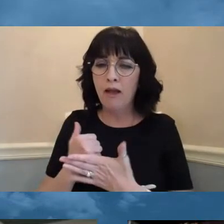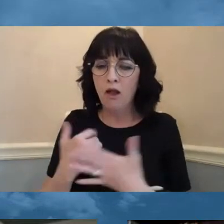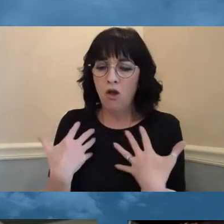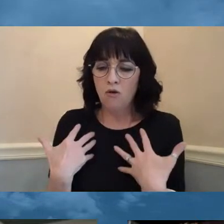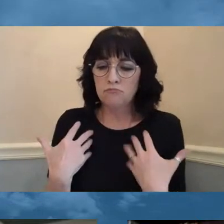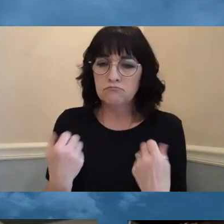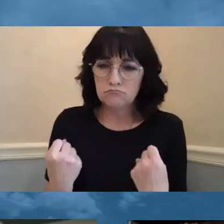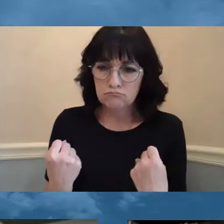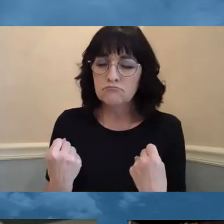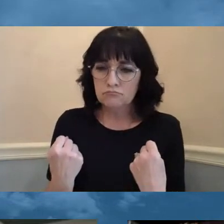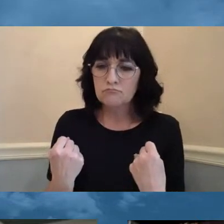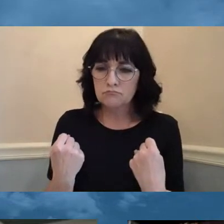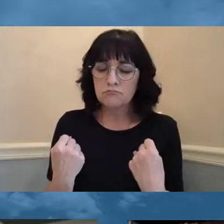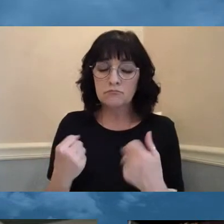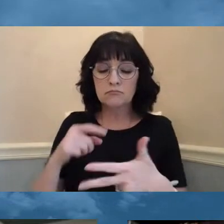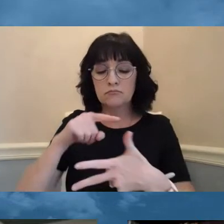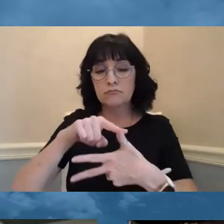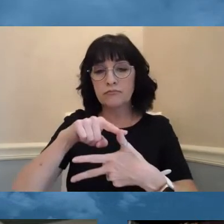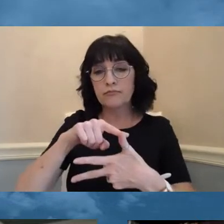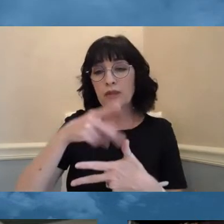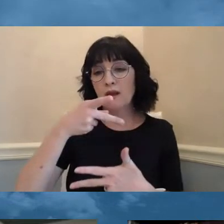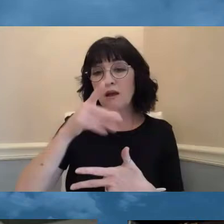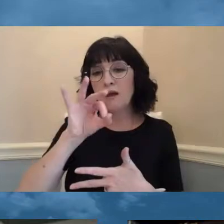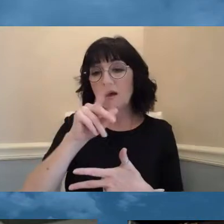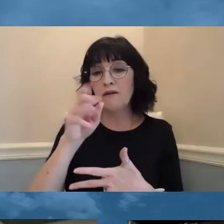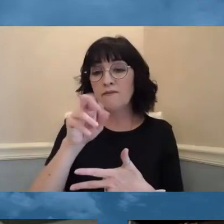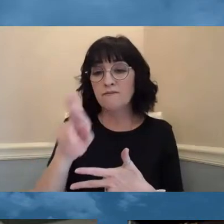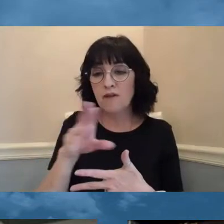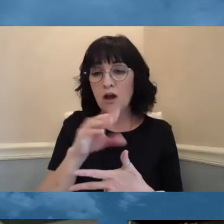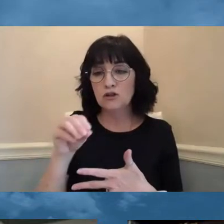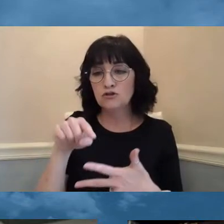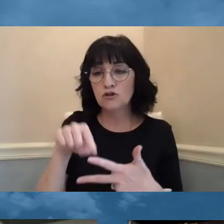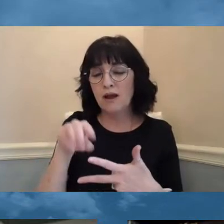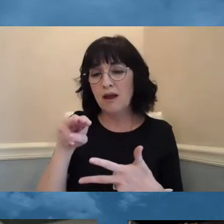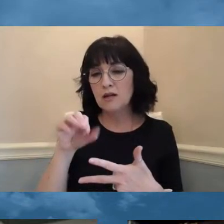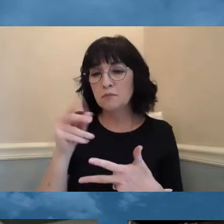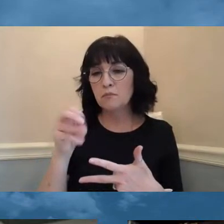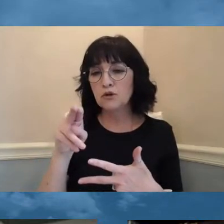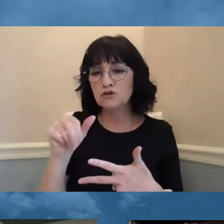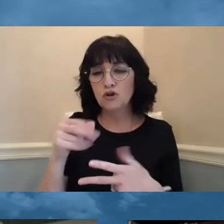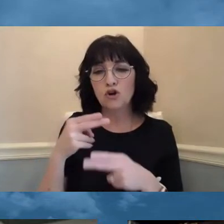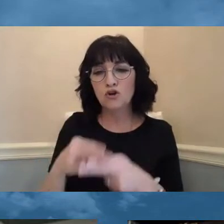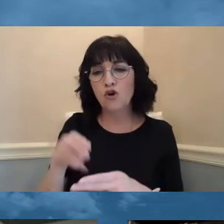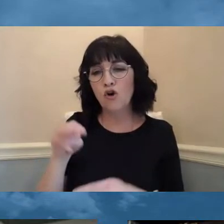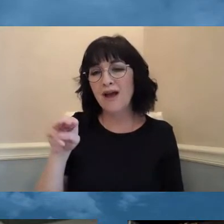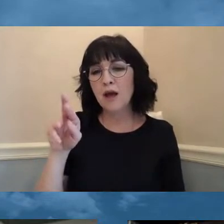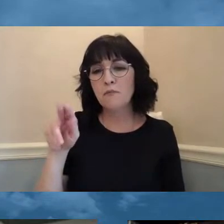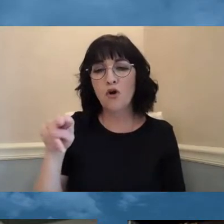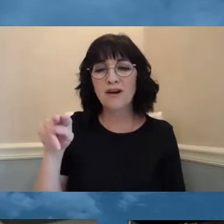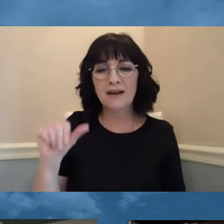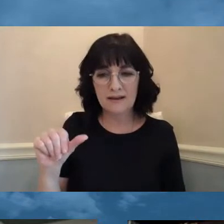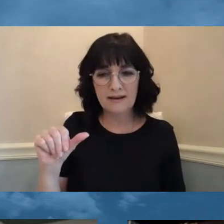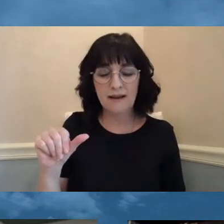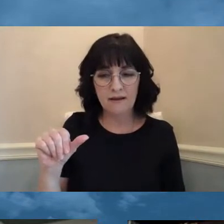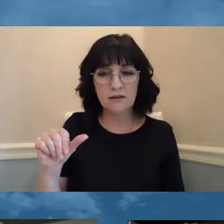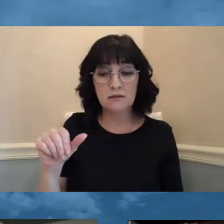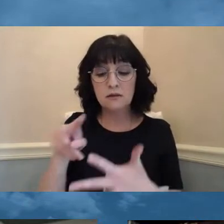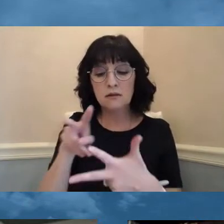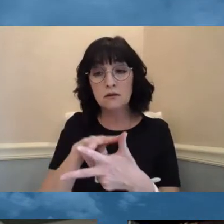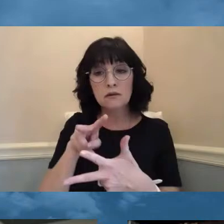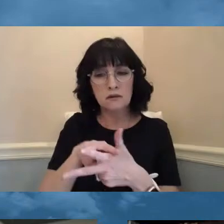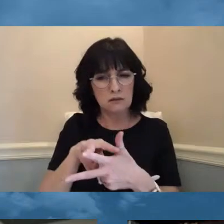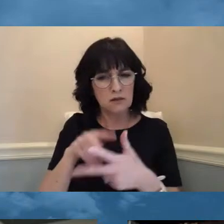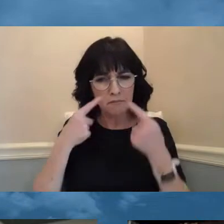similar vaccines. They're called mRNA vaccines. They're very effective, well tolerated.